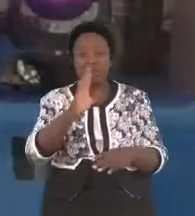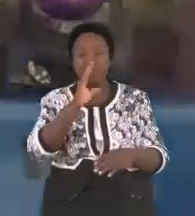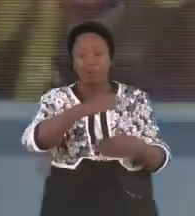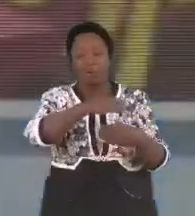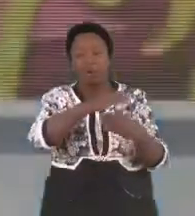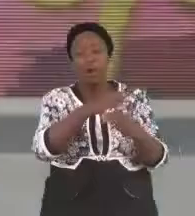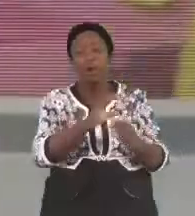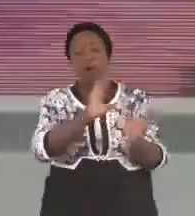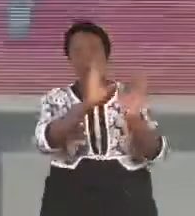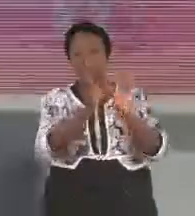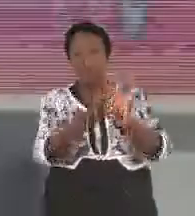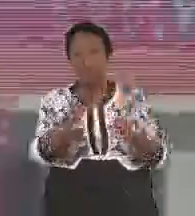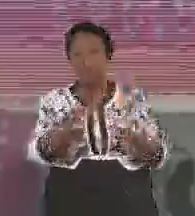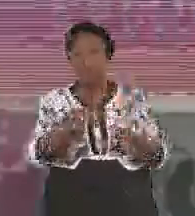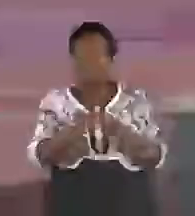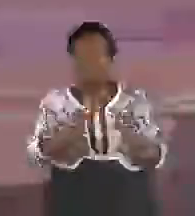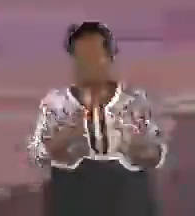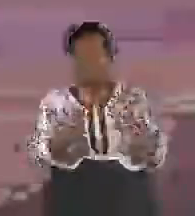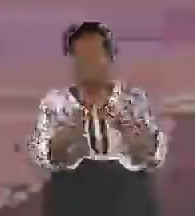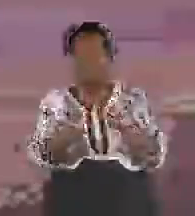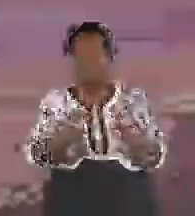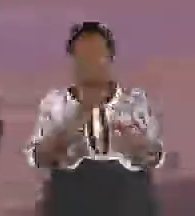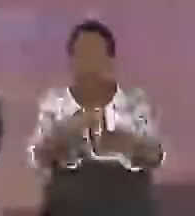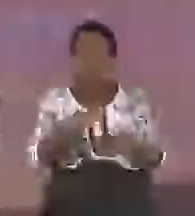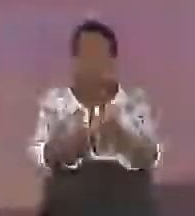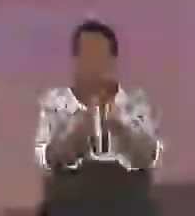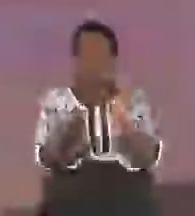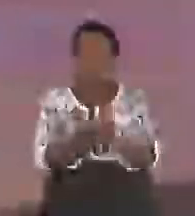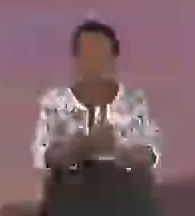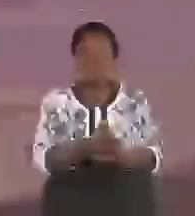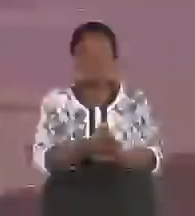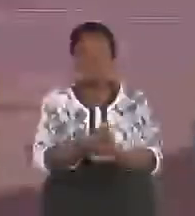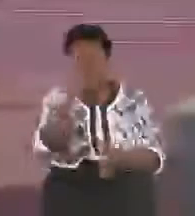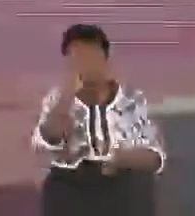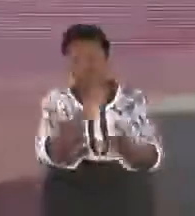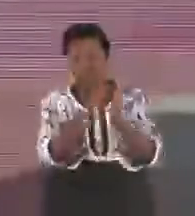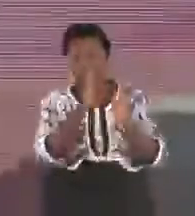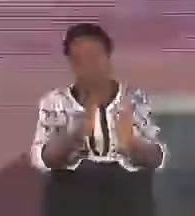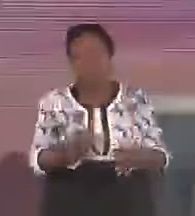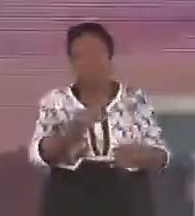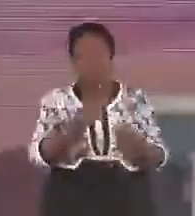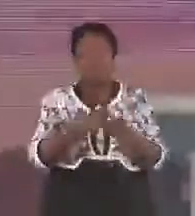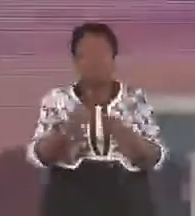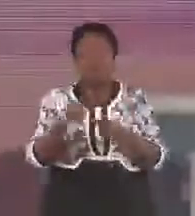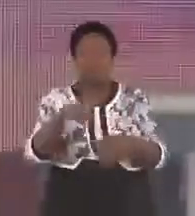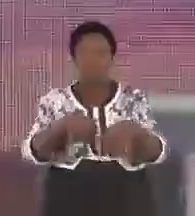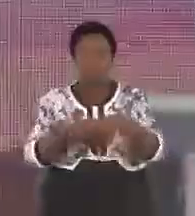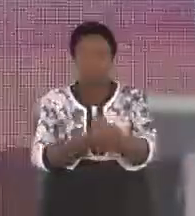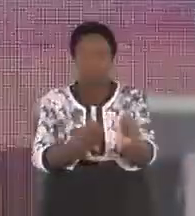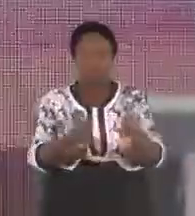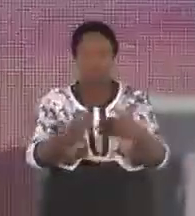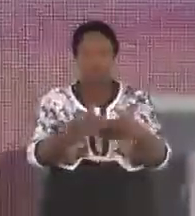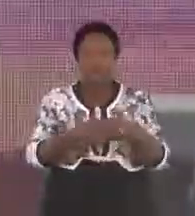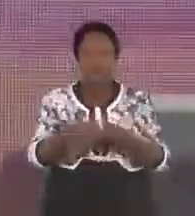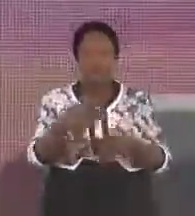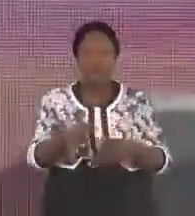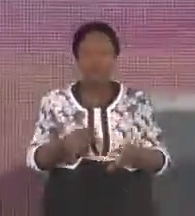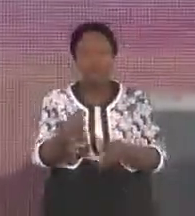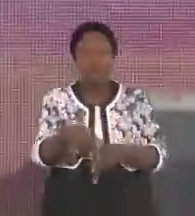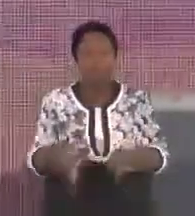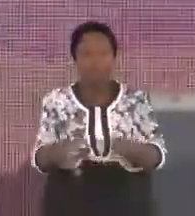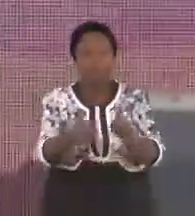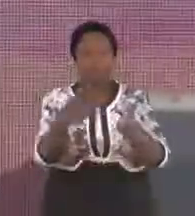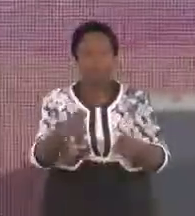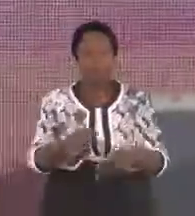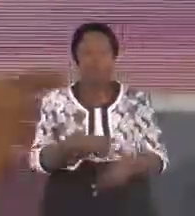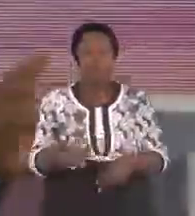be transformed, they'll become saints, and they will follow after the path of the very Son of